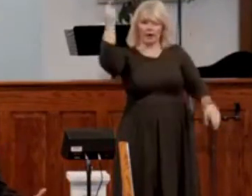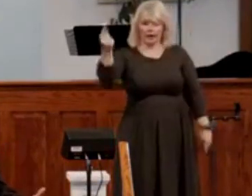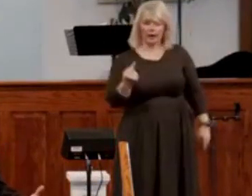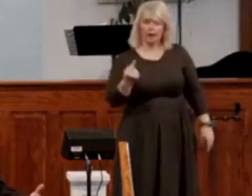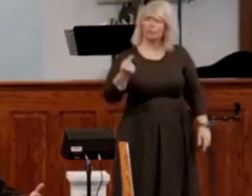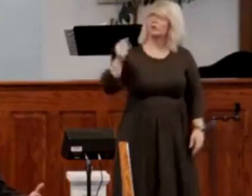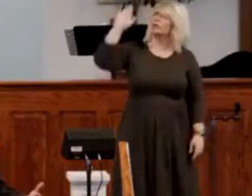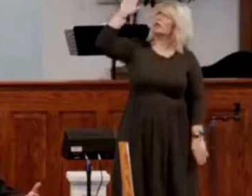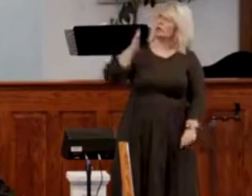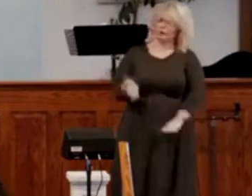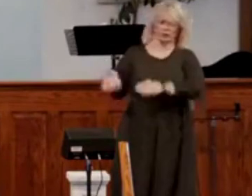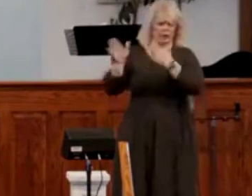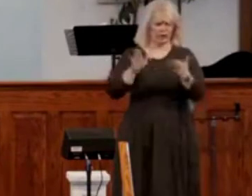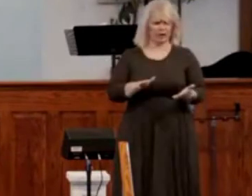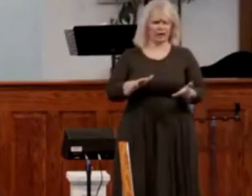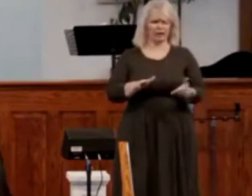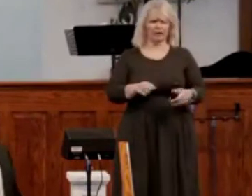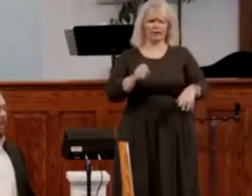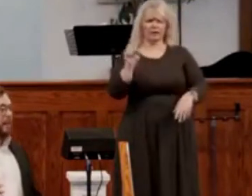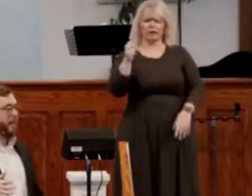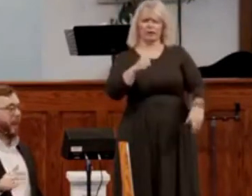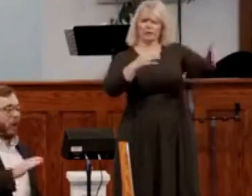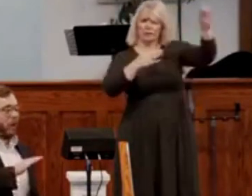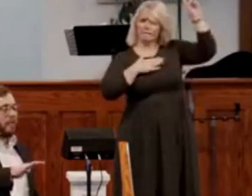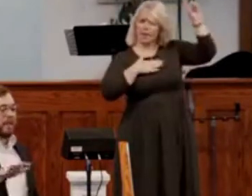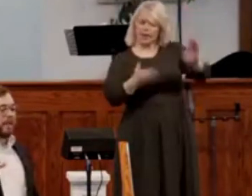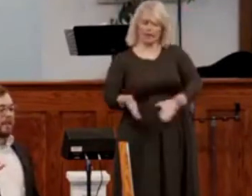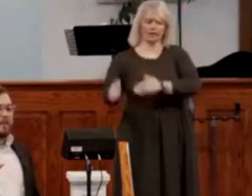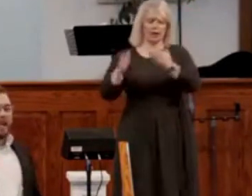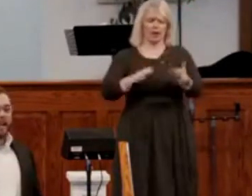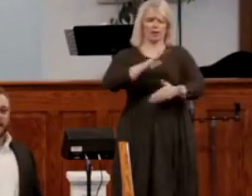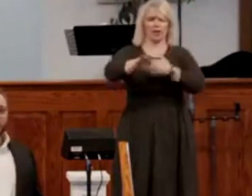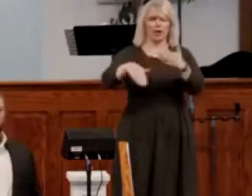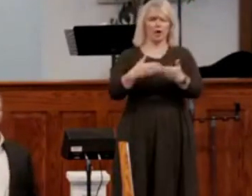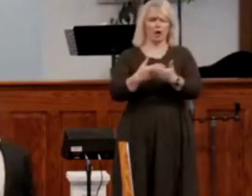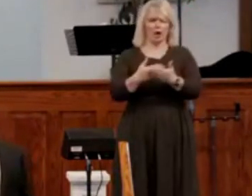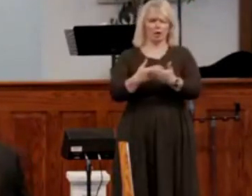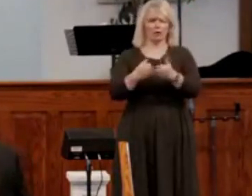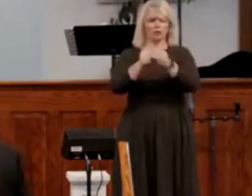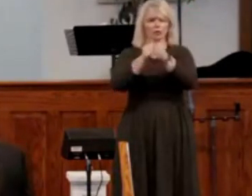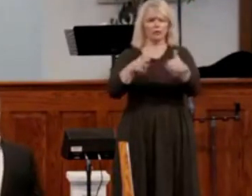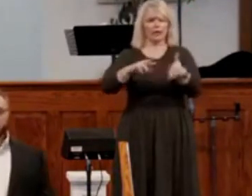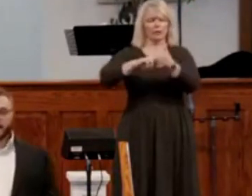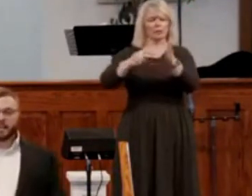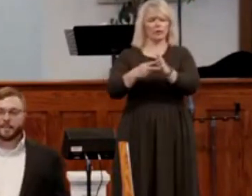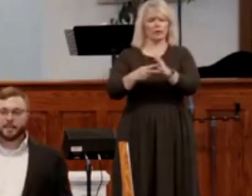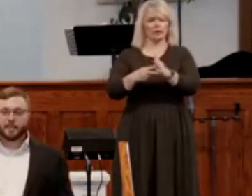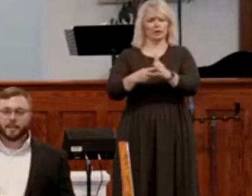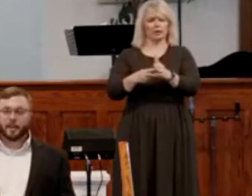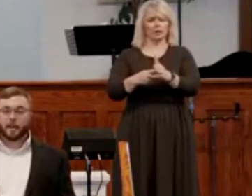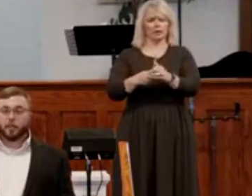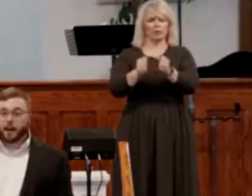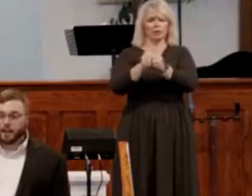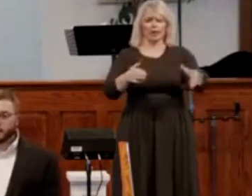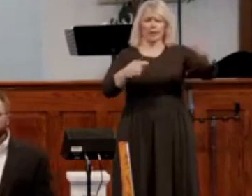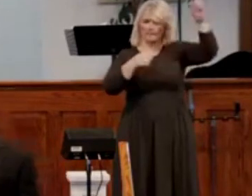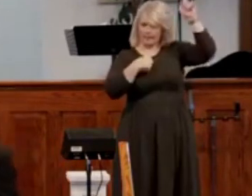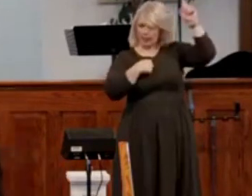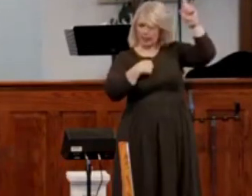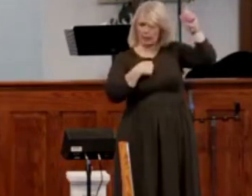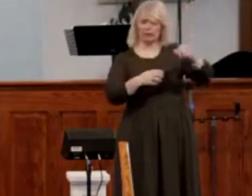death? Yes, my death. That all of this is meaningless if you don't have me.